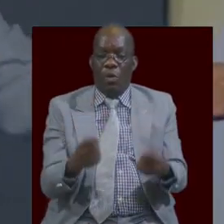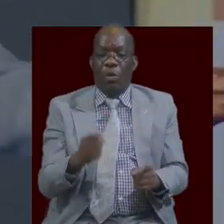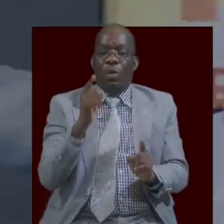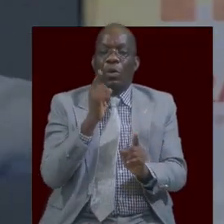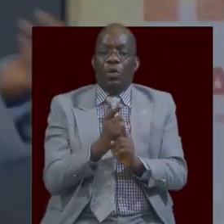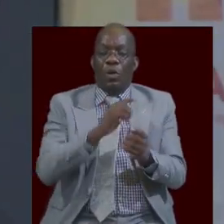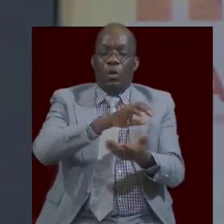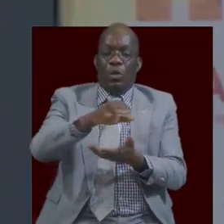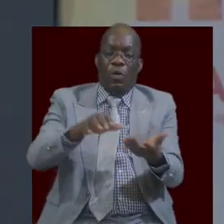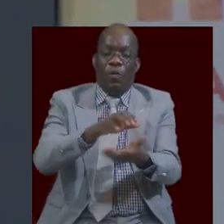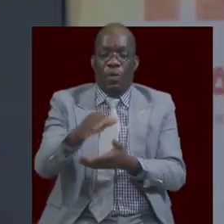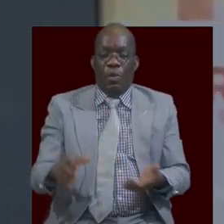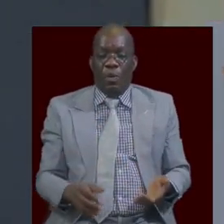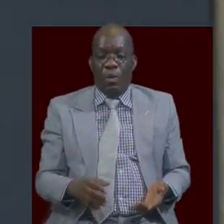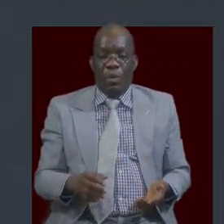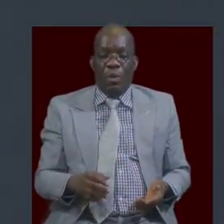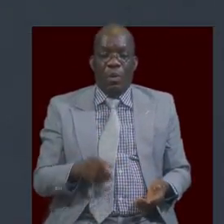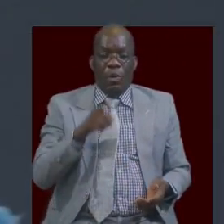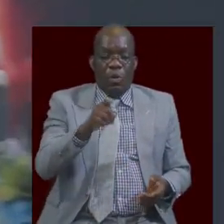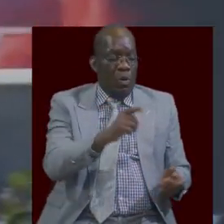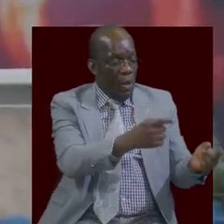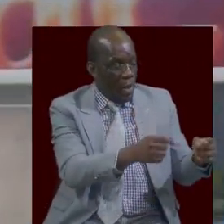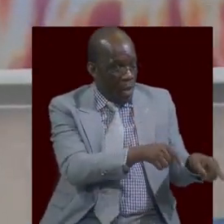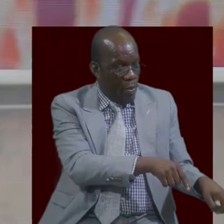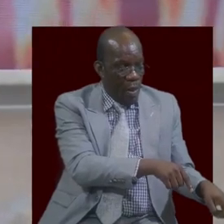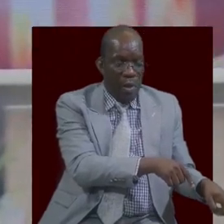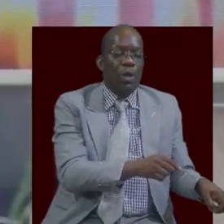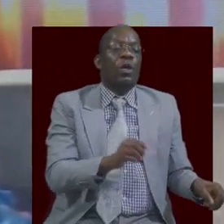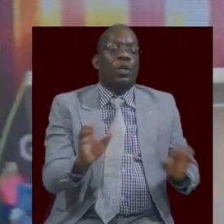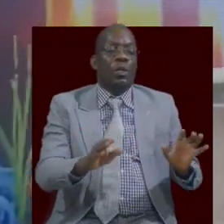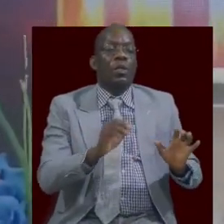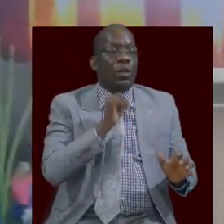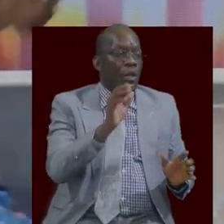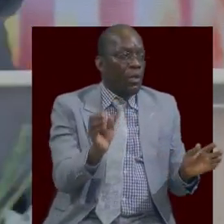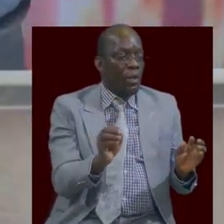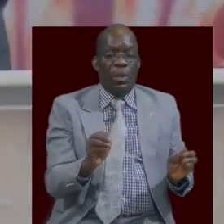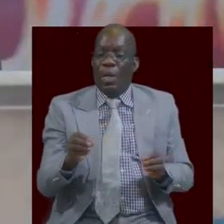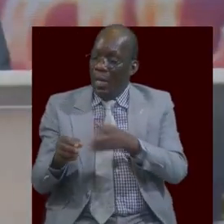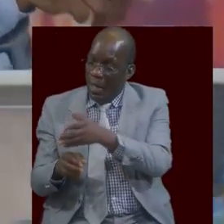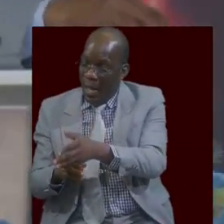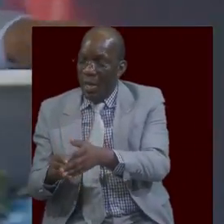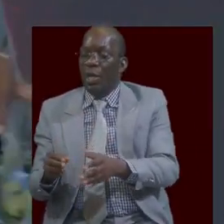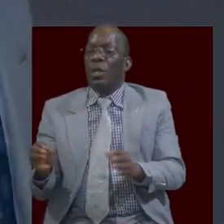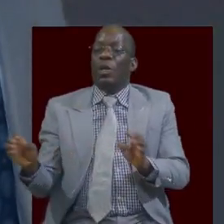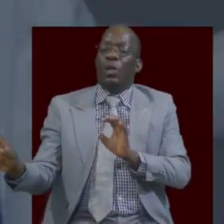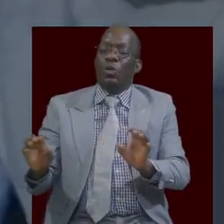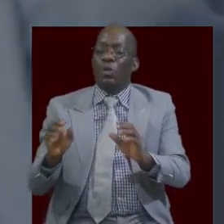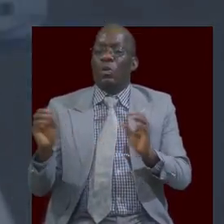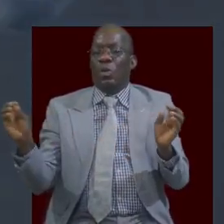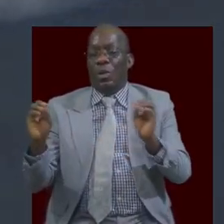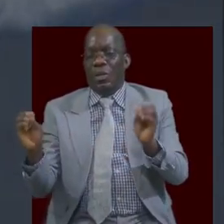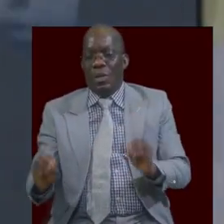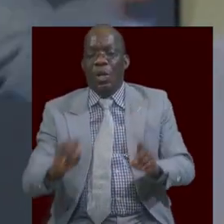came here, he did nothing. It's gone there. It's doing nothing. It's going another place.